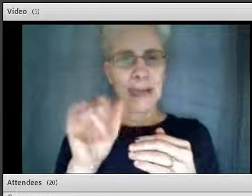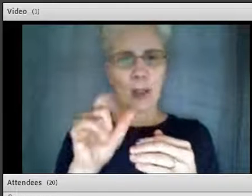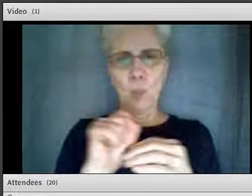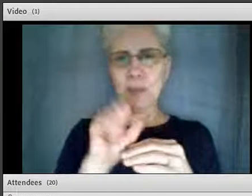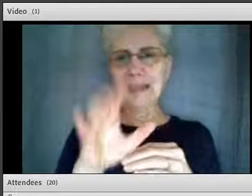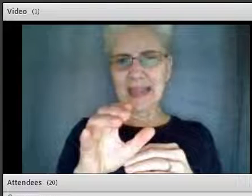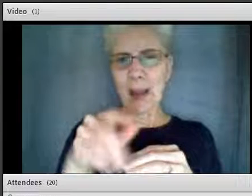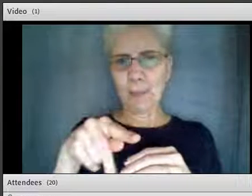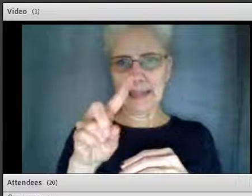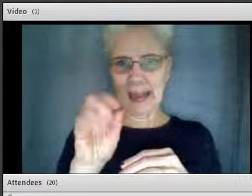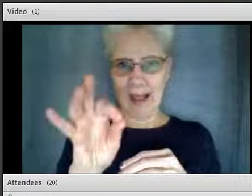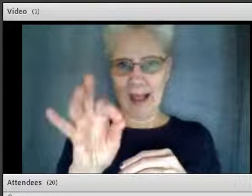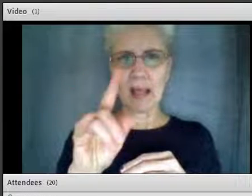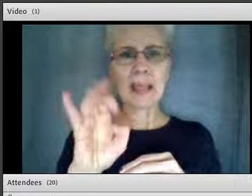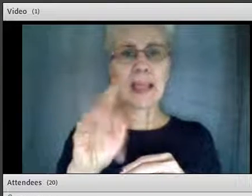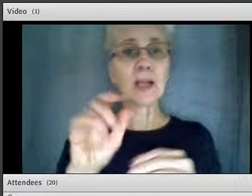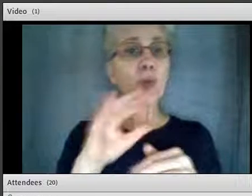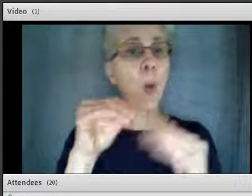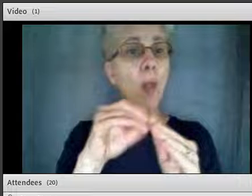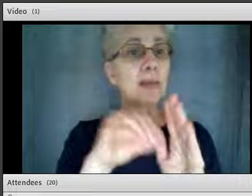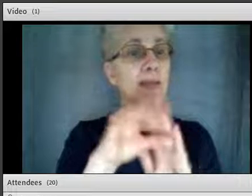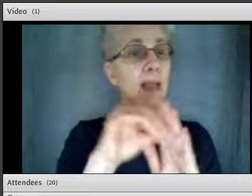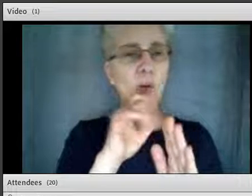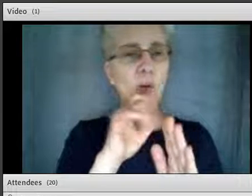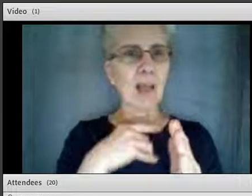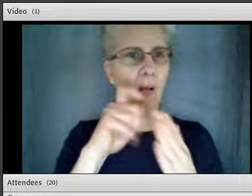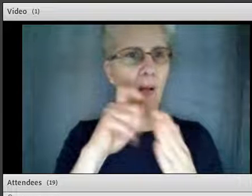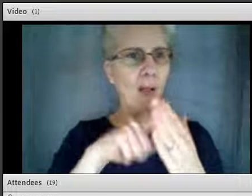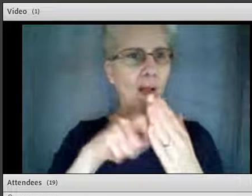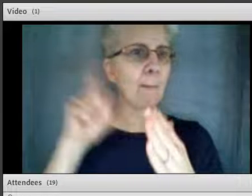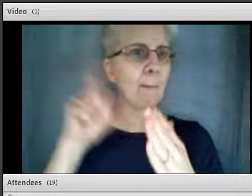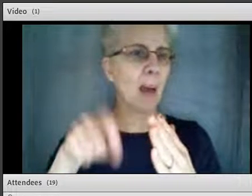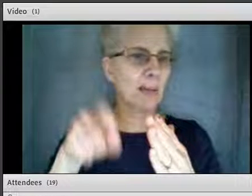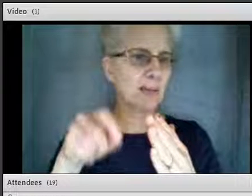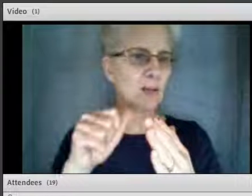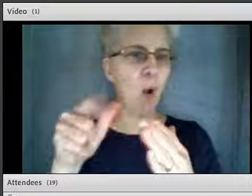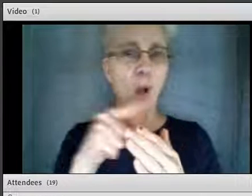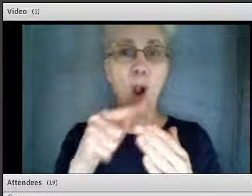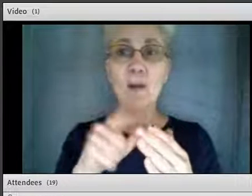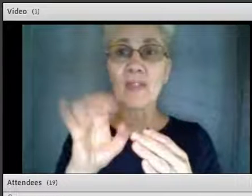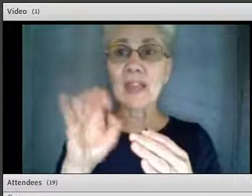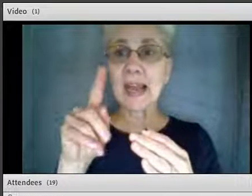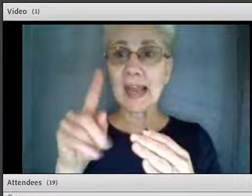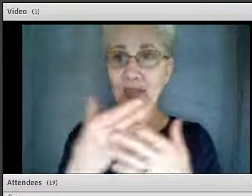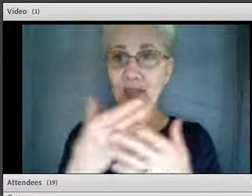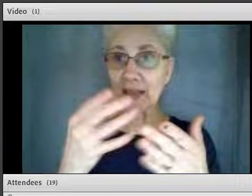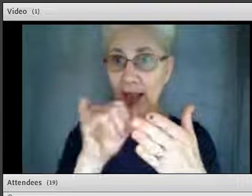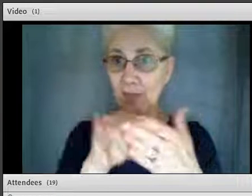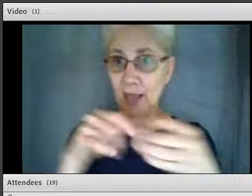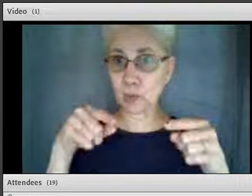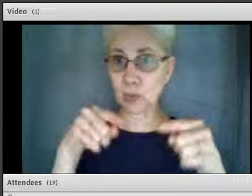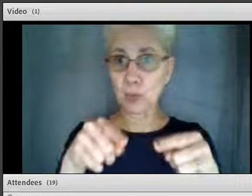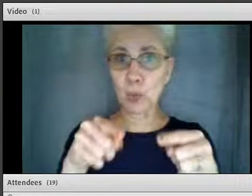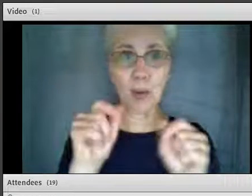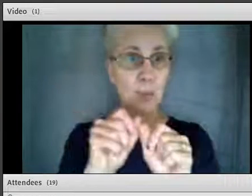a PDF link to all the slides, so don't feel like you have to write down all of the links and things like that during the